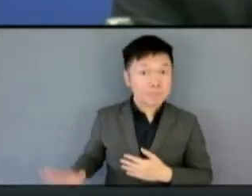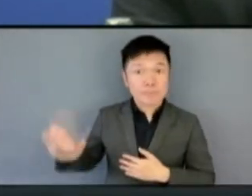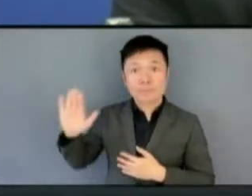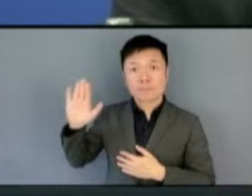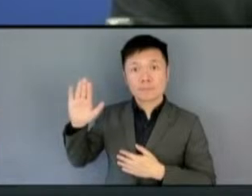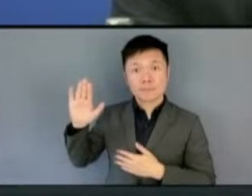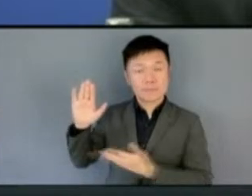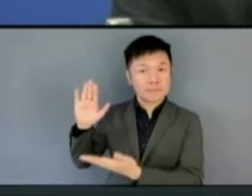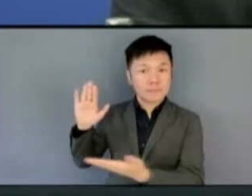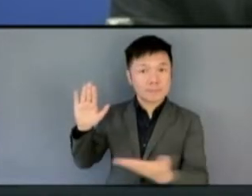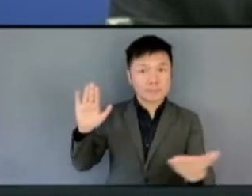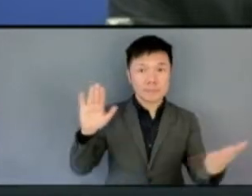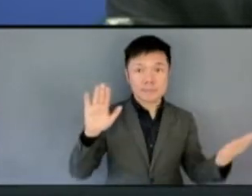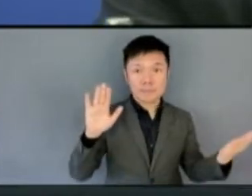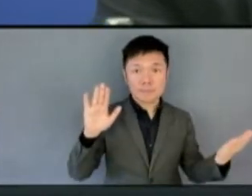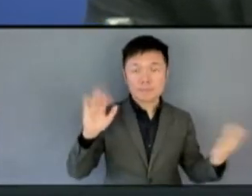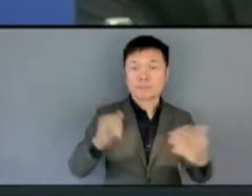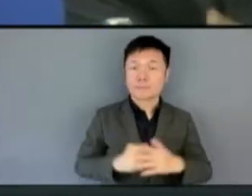to interfere?